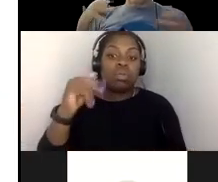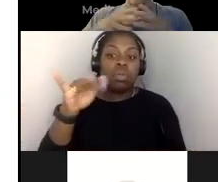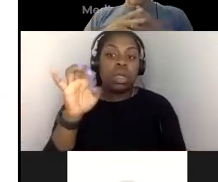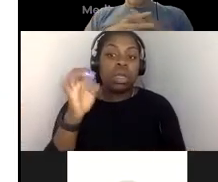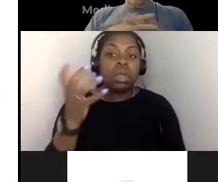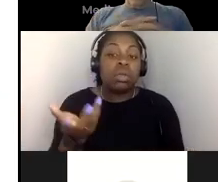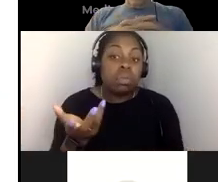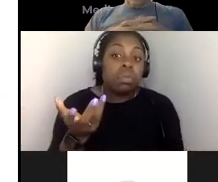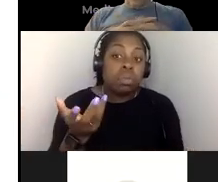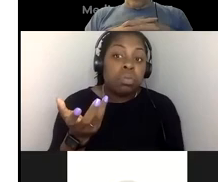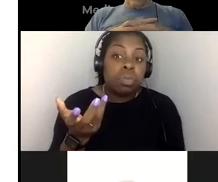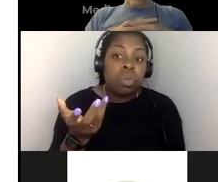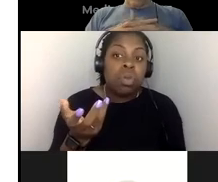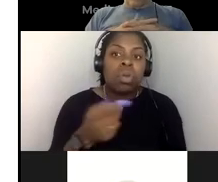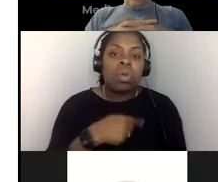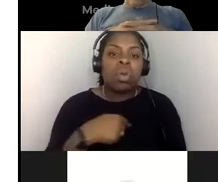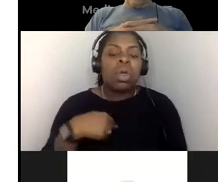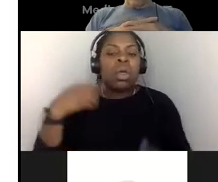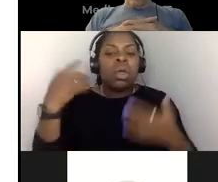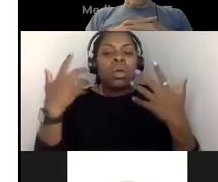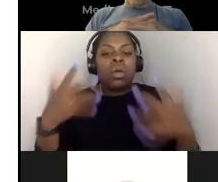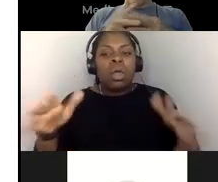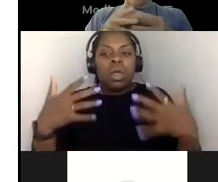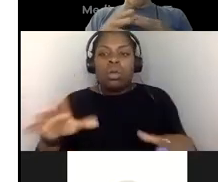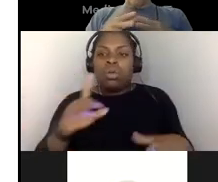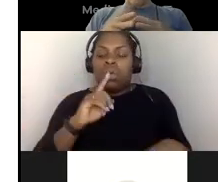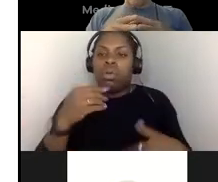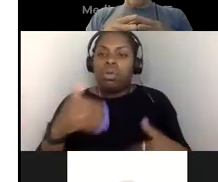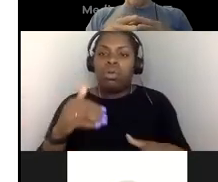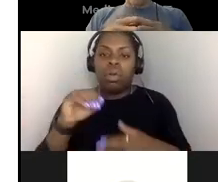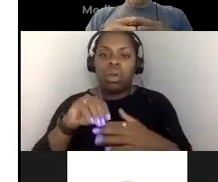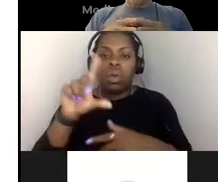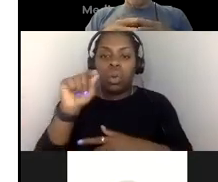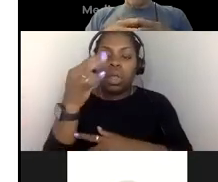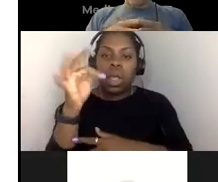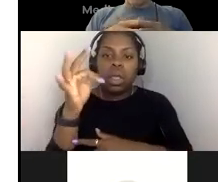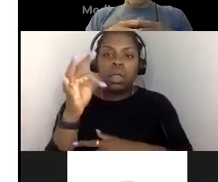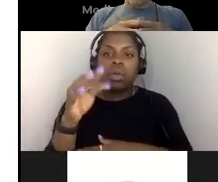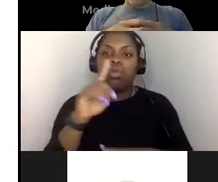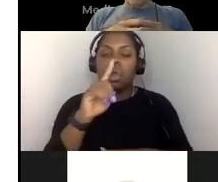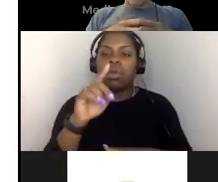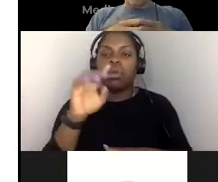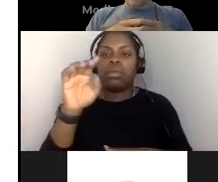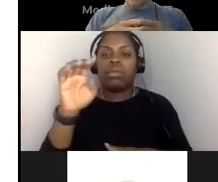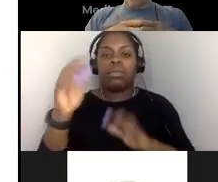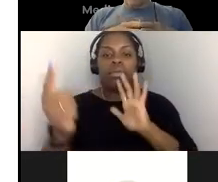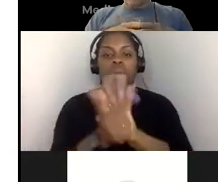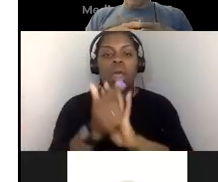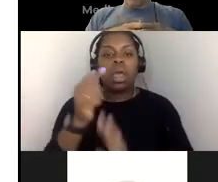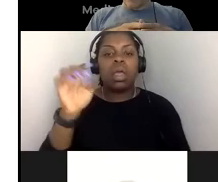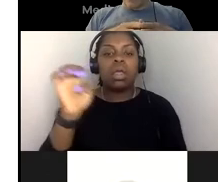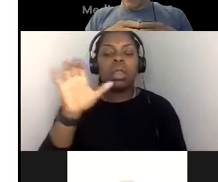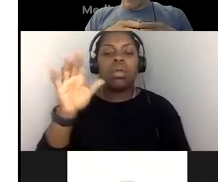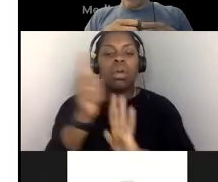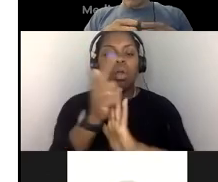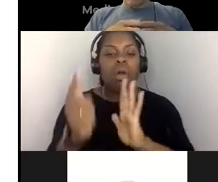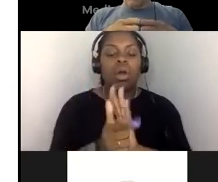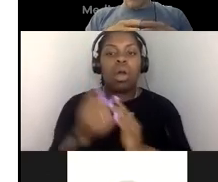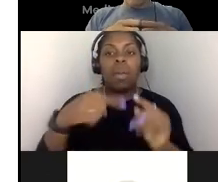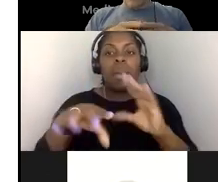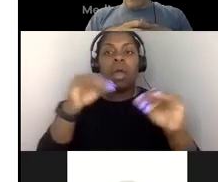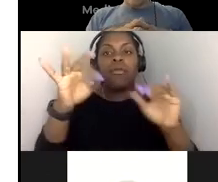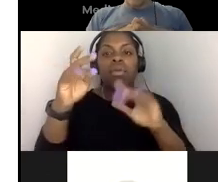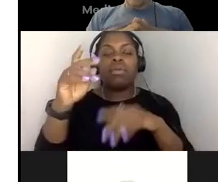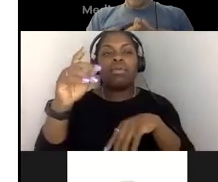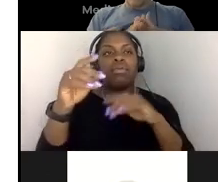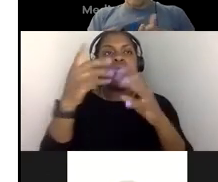We put forward a law in the Illinois in 2019 to ban the use of electronic monitors for people coming out of prison. It managed to